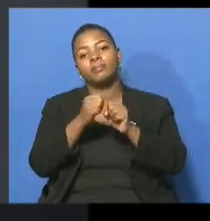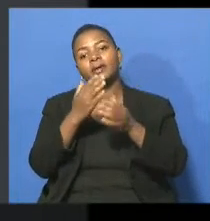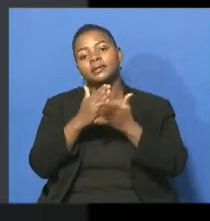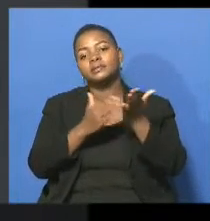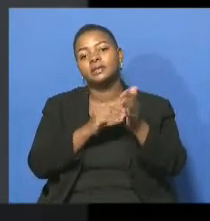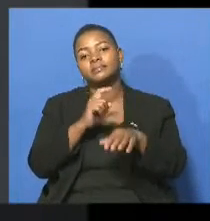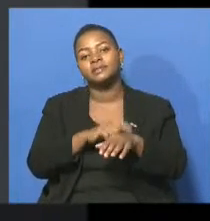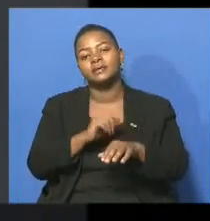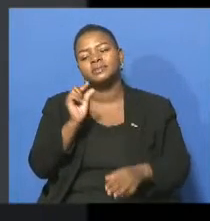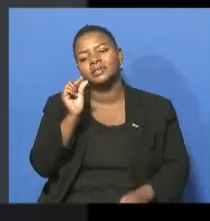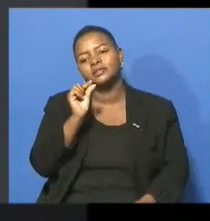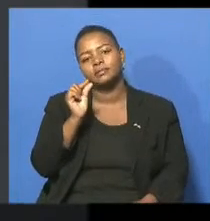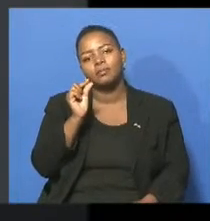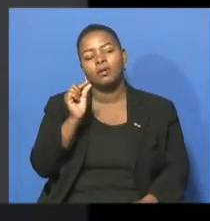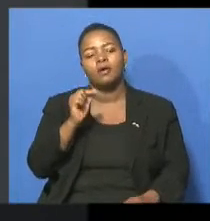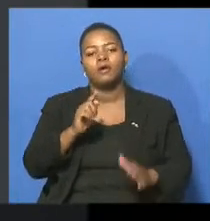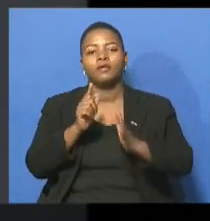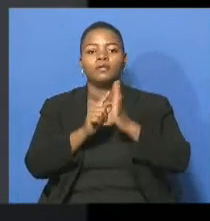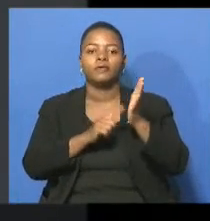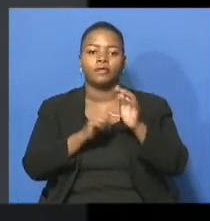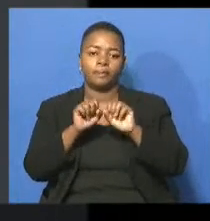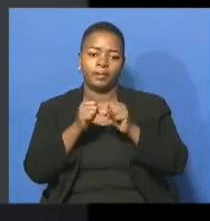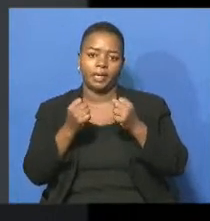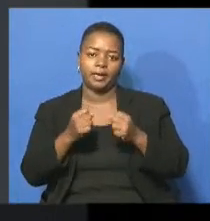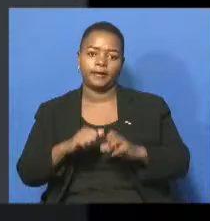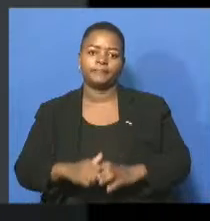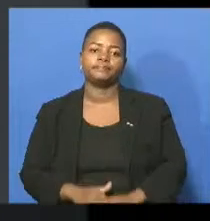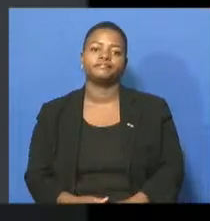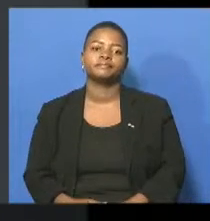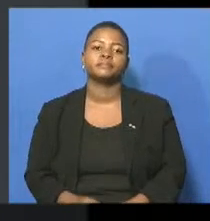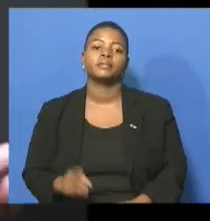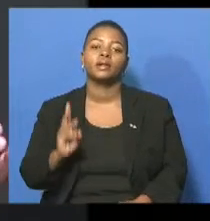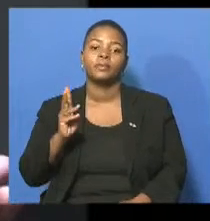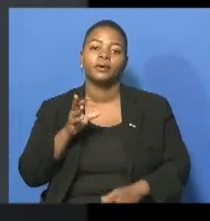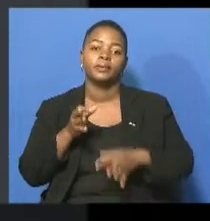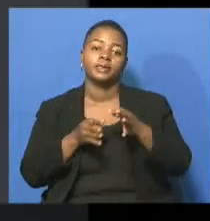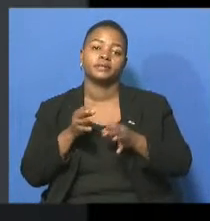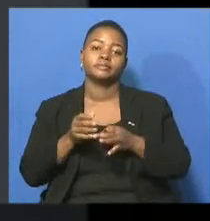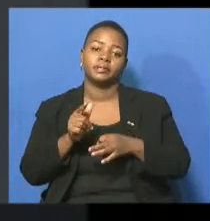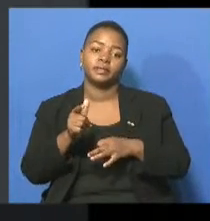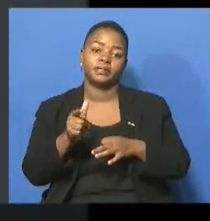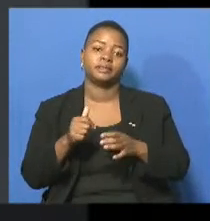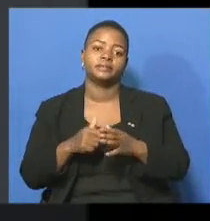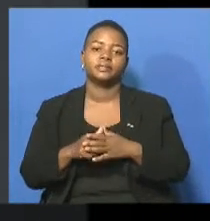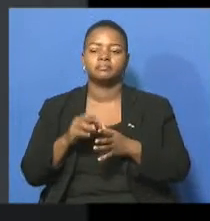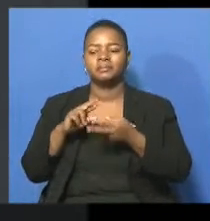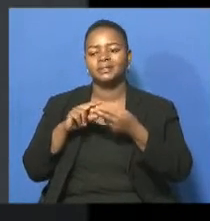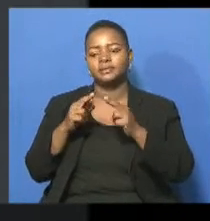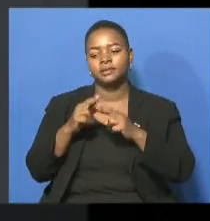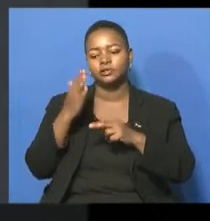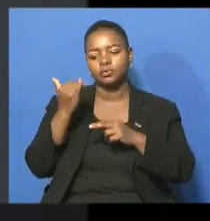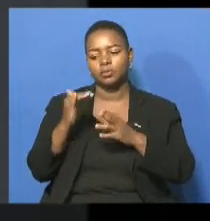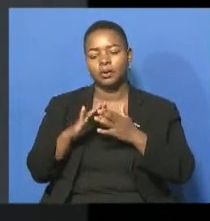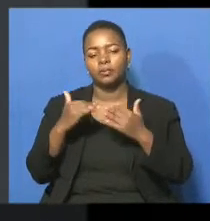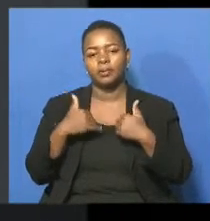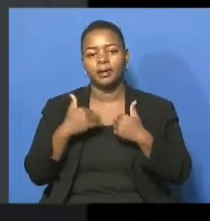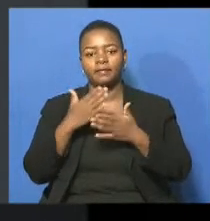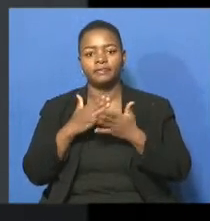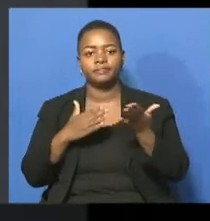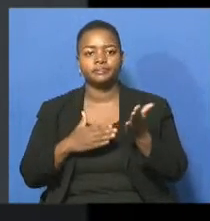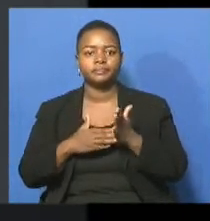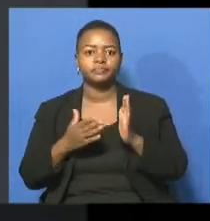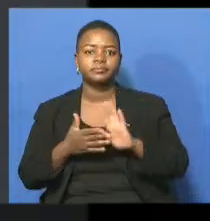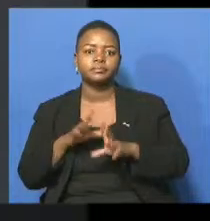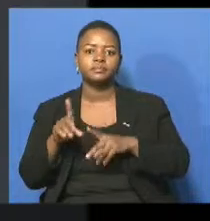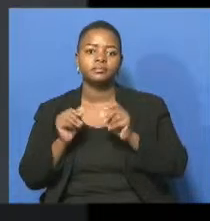And I'll come and talk about it again in a minute because it relates to why there is an overrepresentation